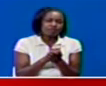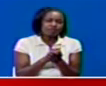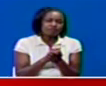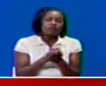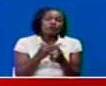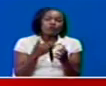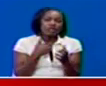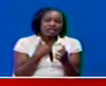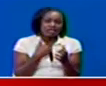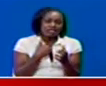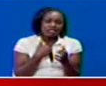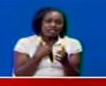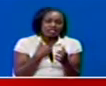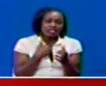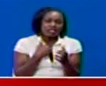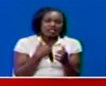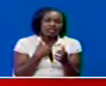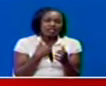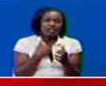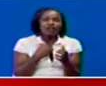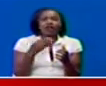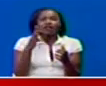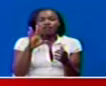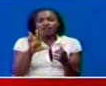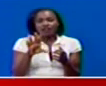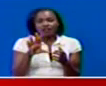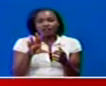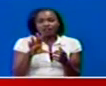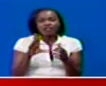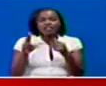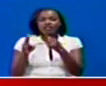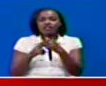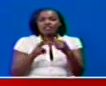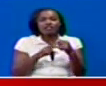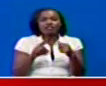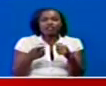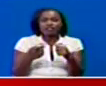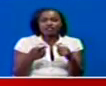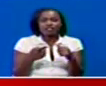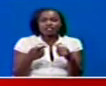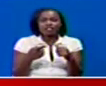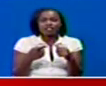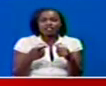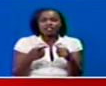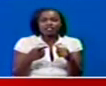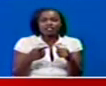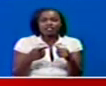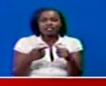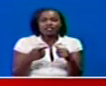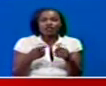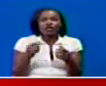we had, of the 577 or so candidates who wrote the exam,